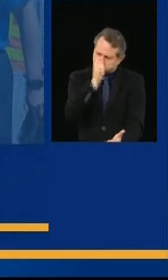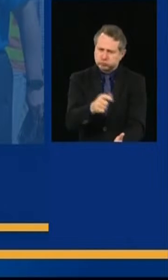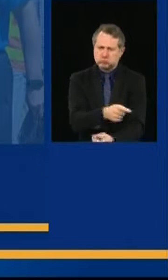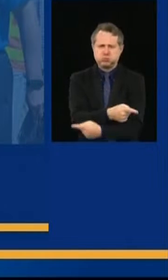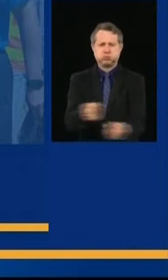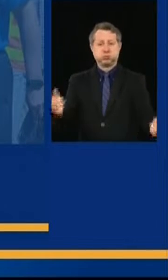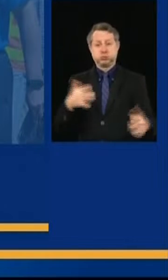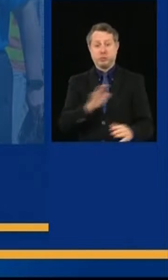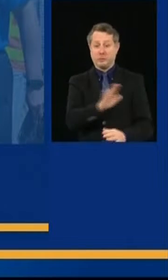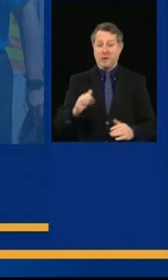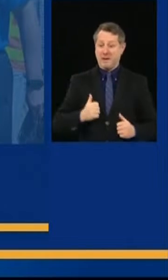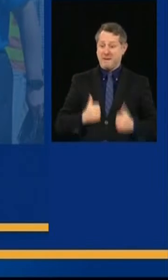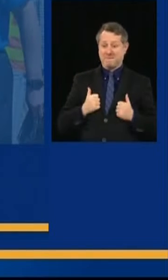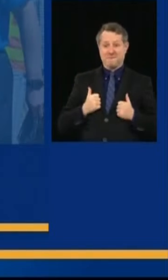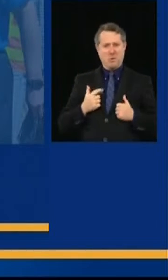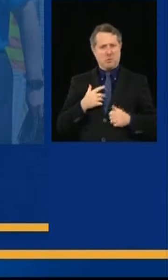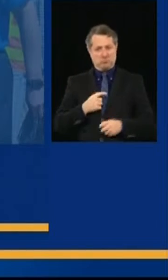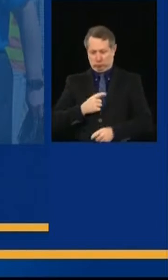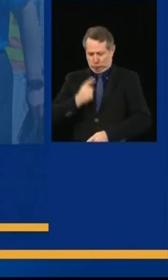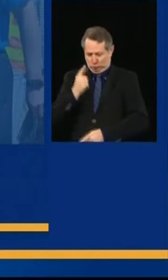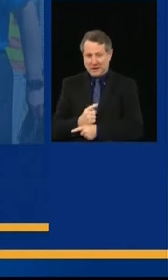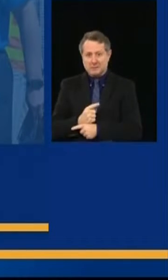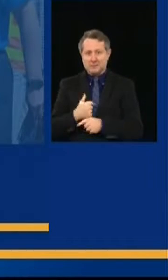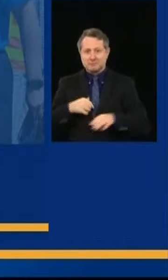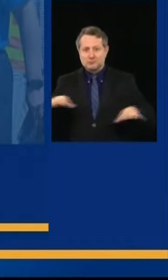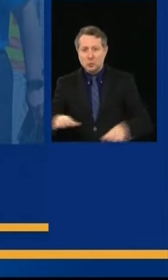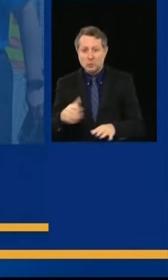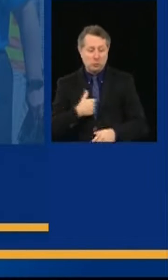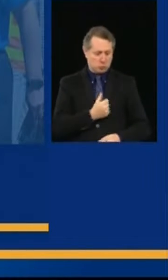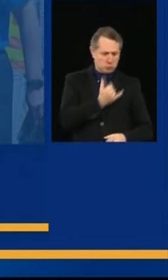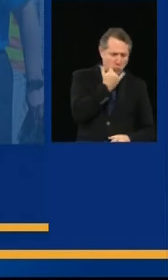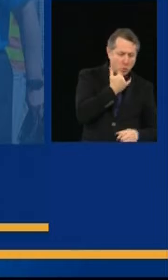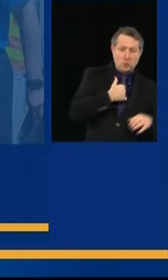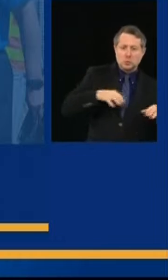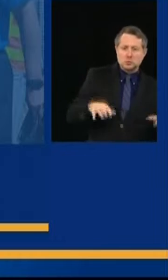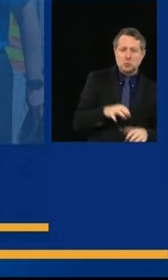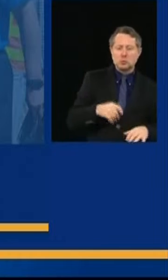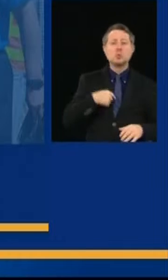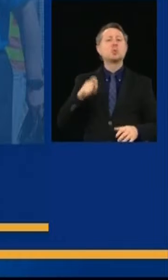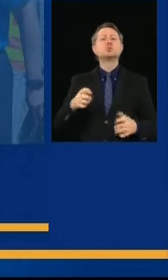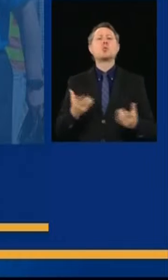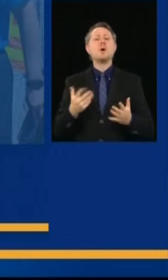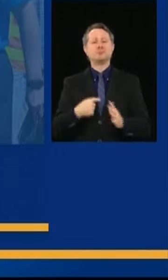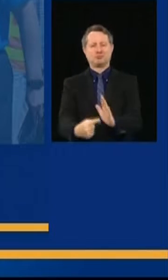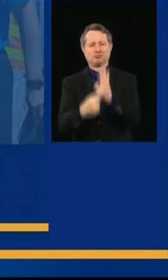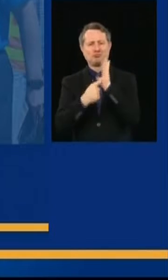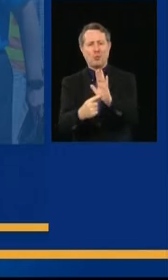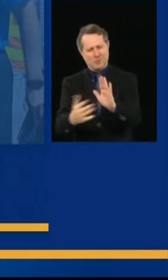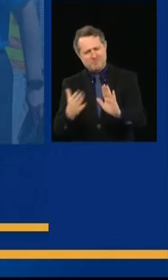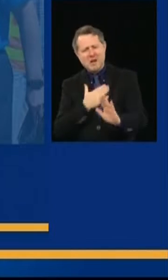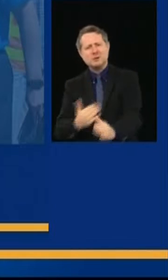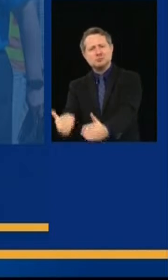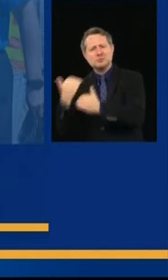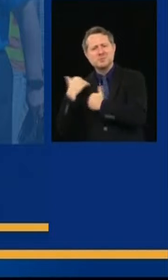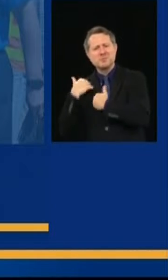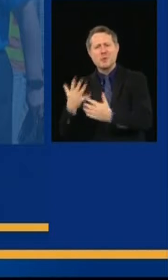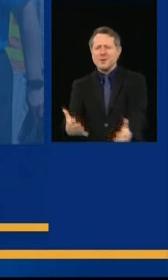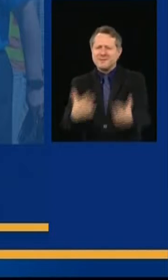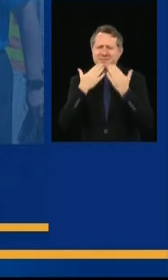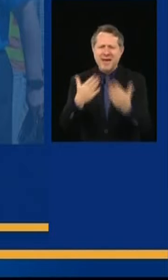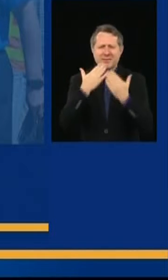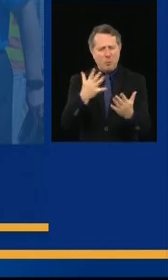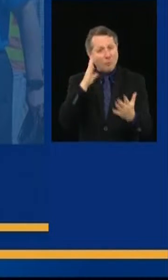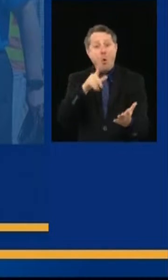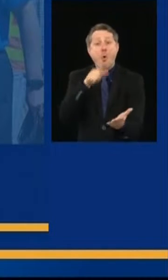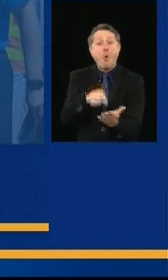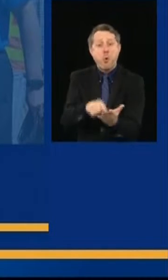still obligation and gratitude, and the essential workers we owe. We closed down